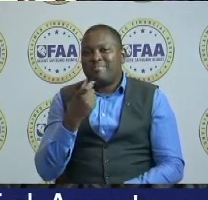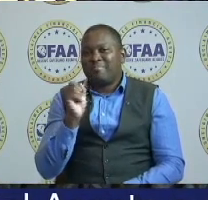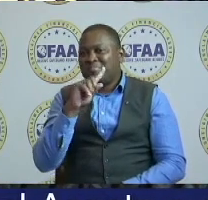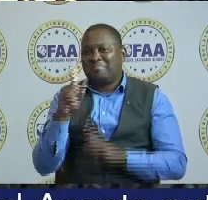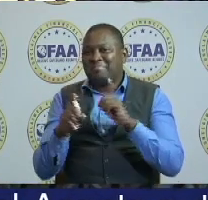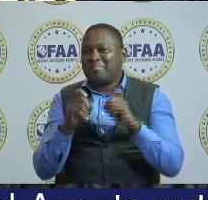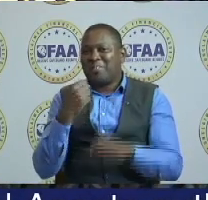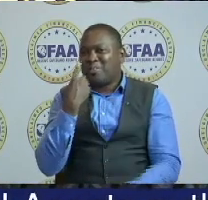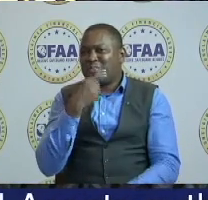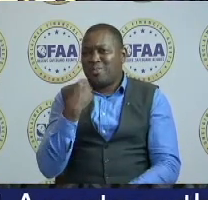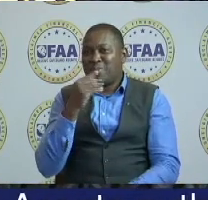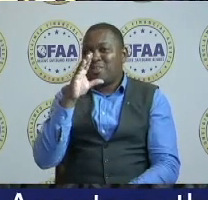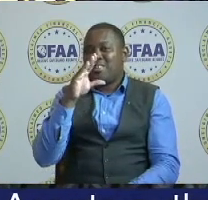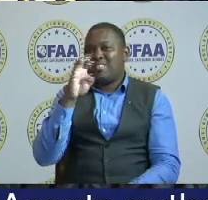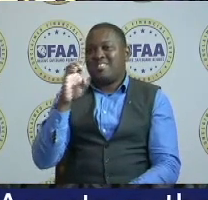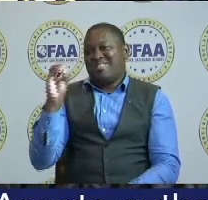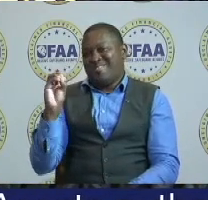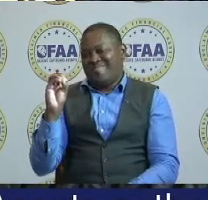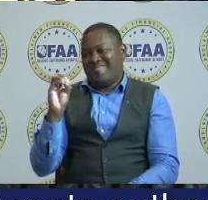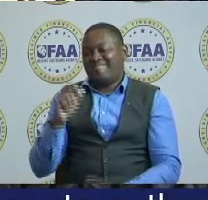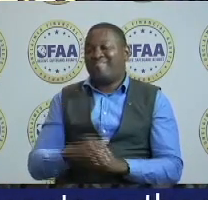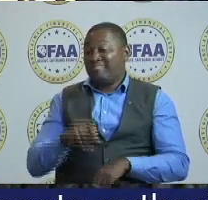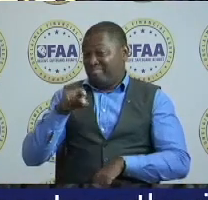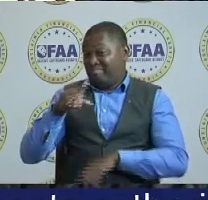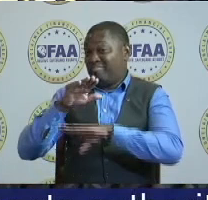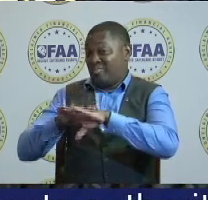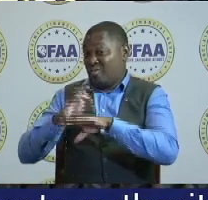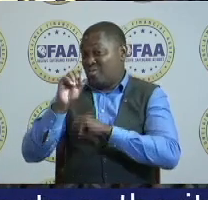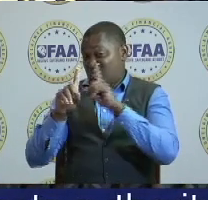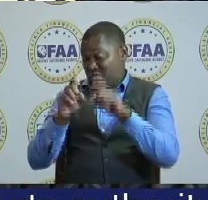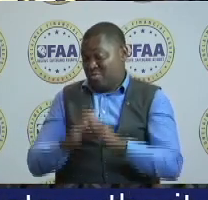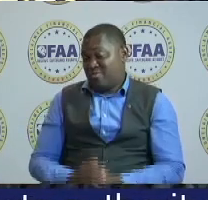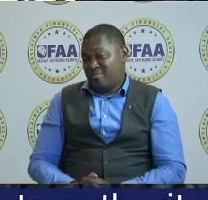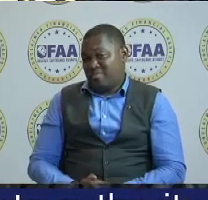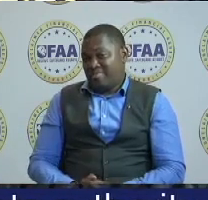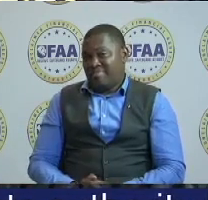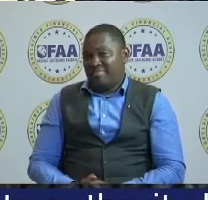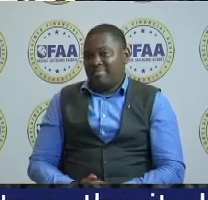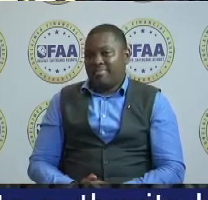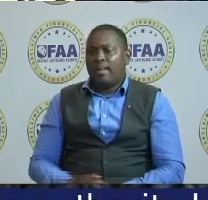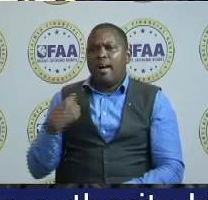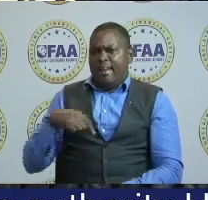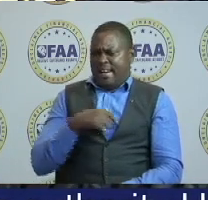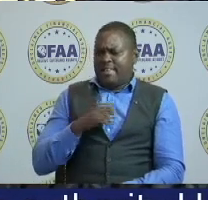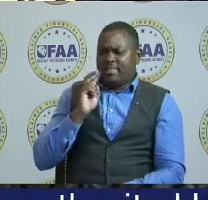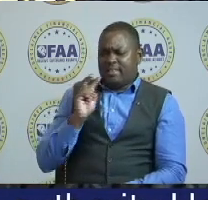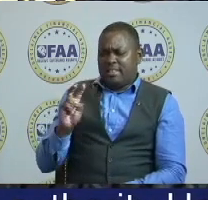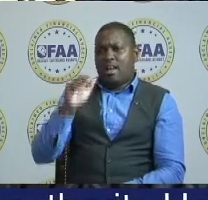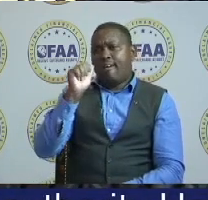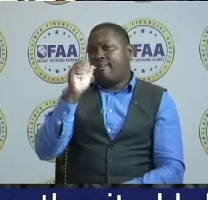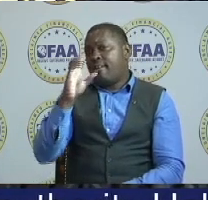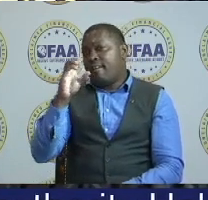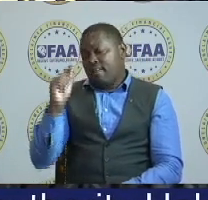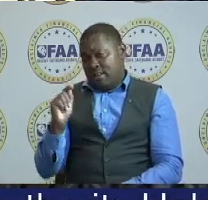of communication coming through. Fine. Yes. That's a very good question. I must appreciate. Because if you look at our act again, because whatever we